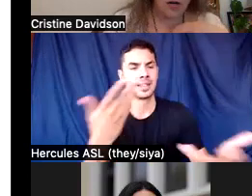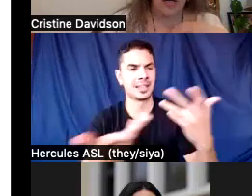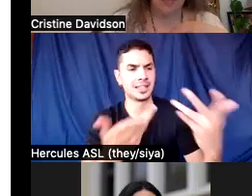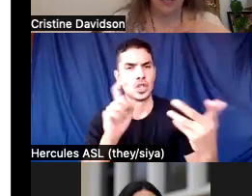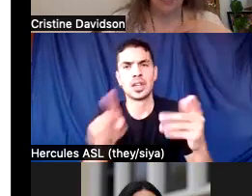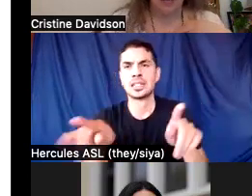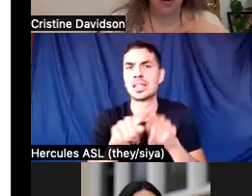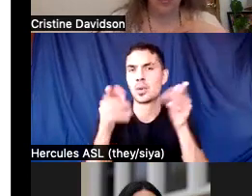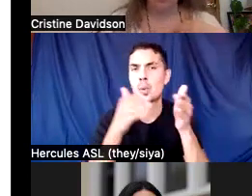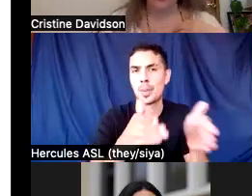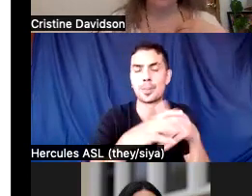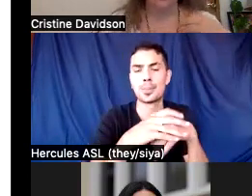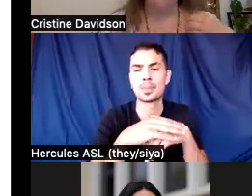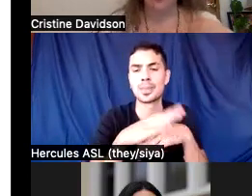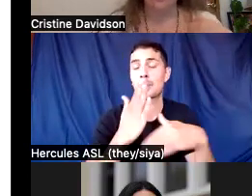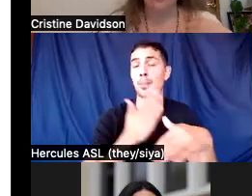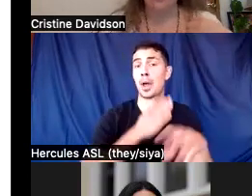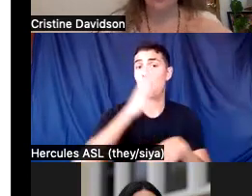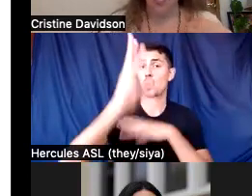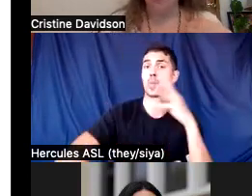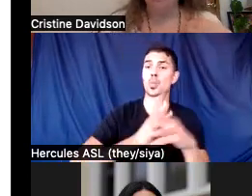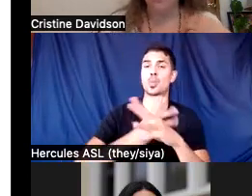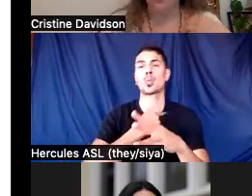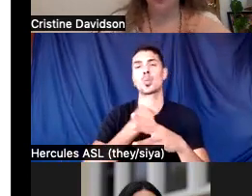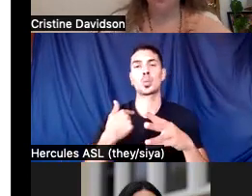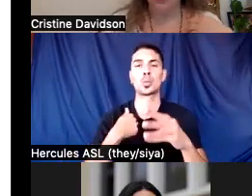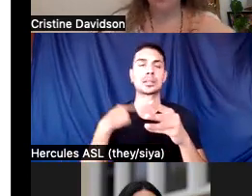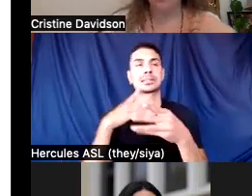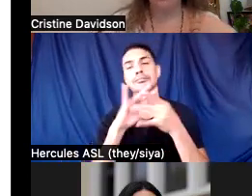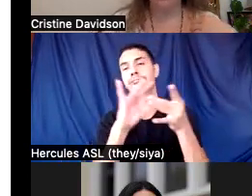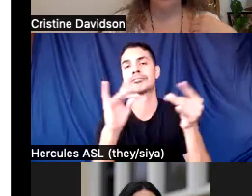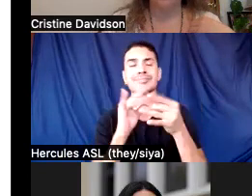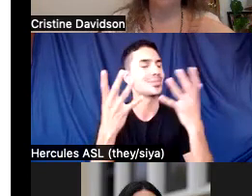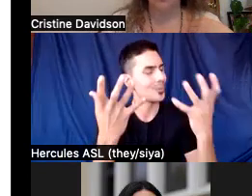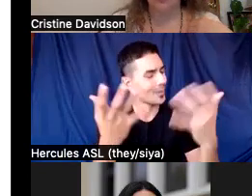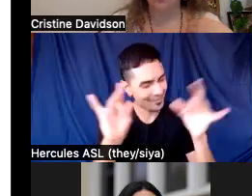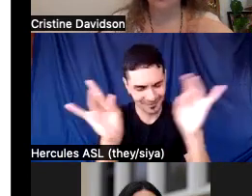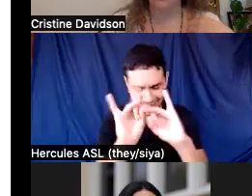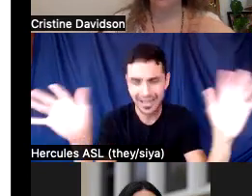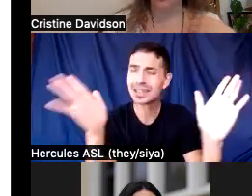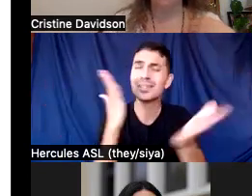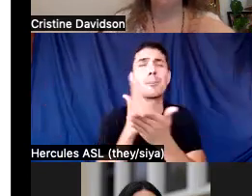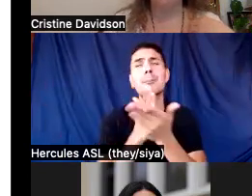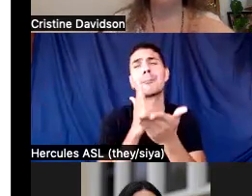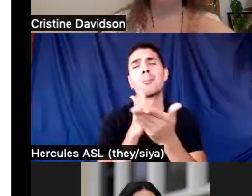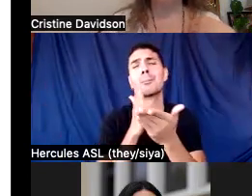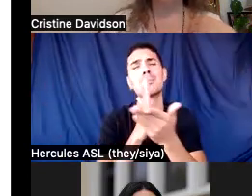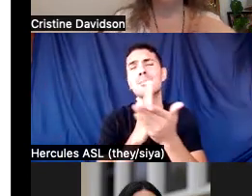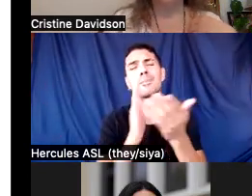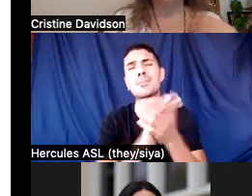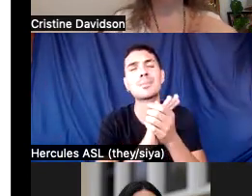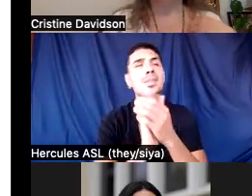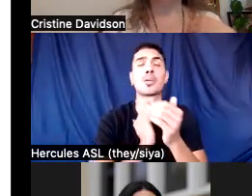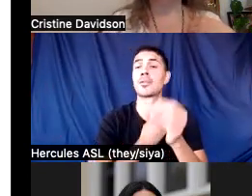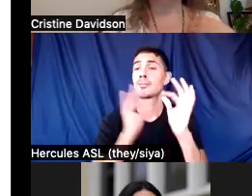I hear in my world, we just want the violence to stop, right? Like maybe we don't want to lose another one of our family